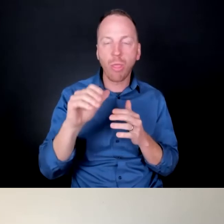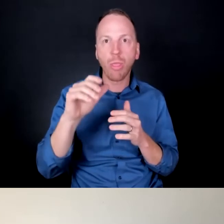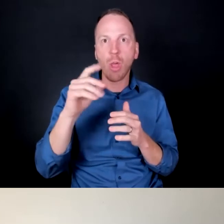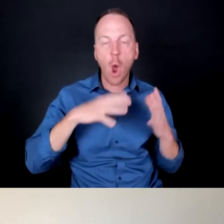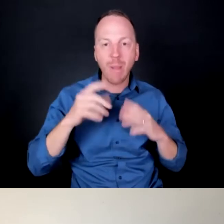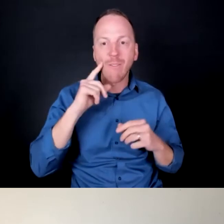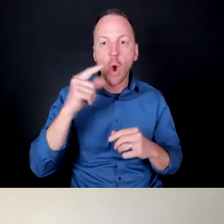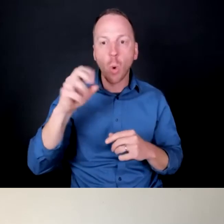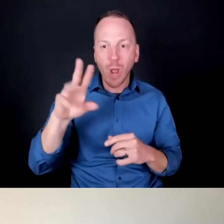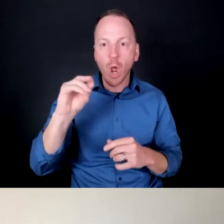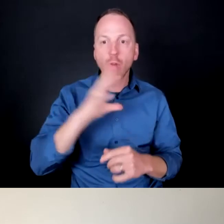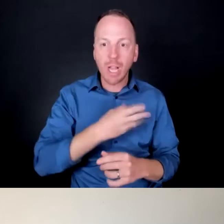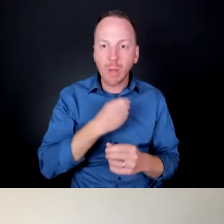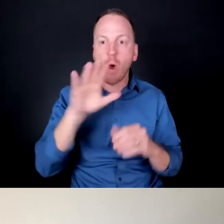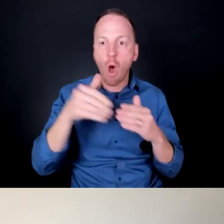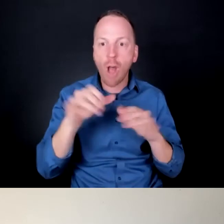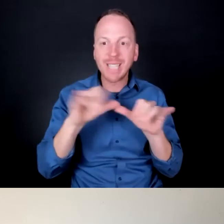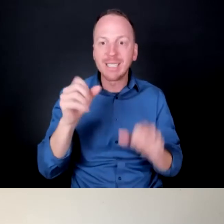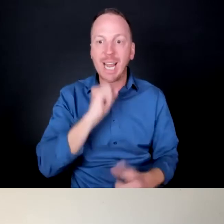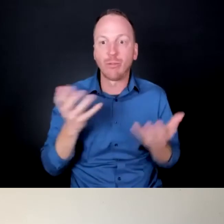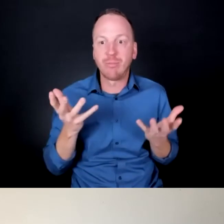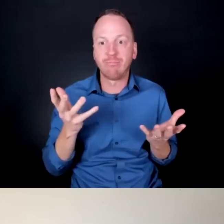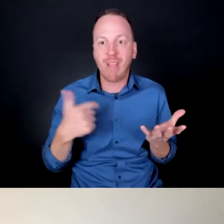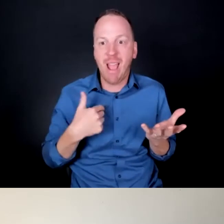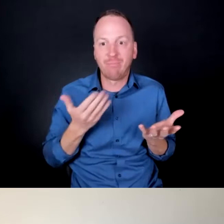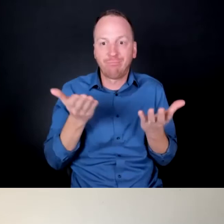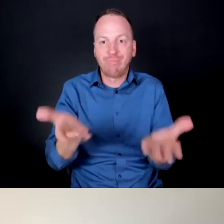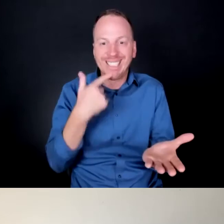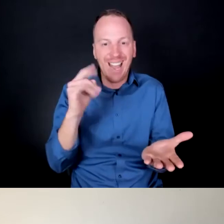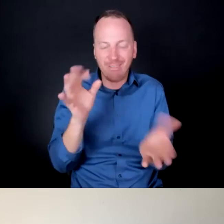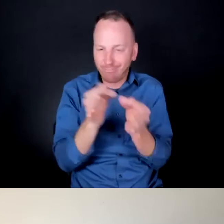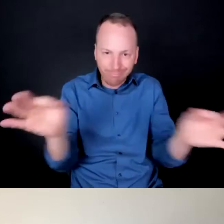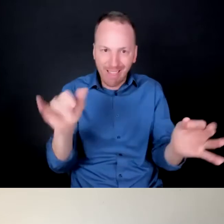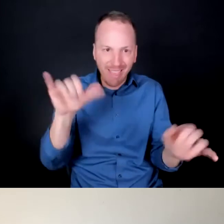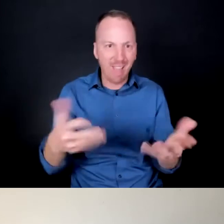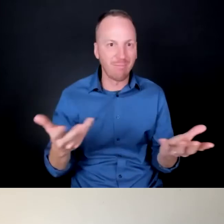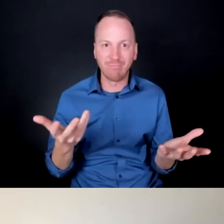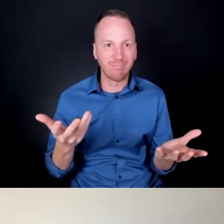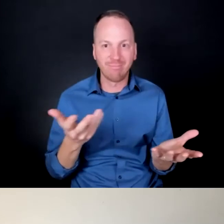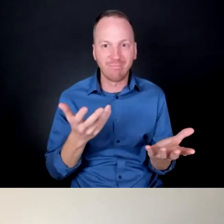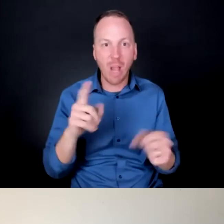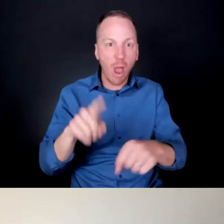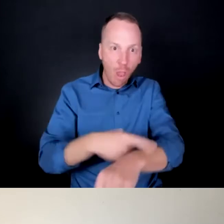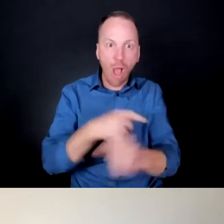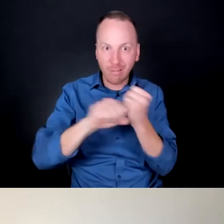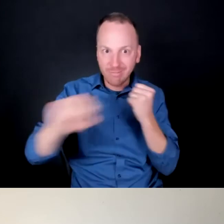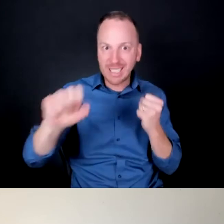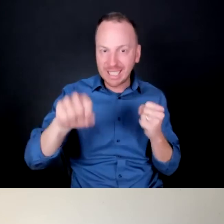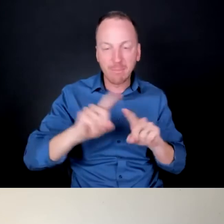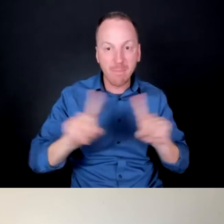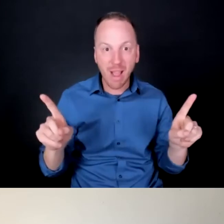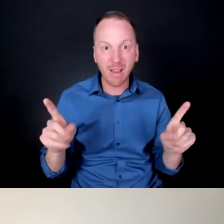trans disabled folks of all sizes and ages, and I just say it like that. I know it's like kind of long-winded,